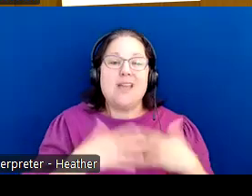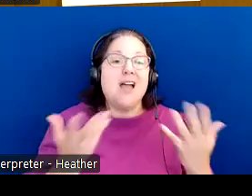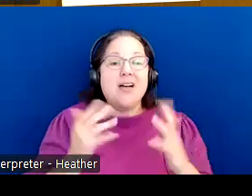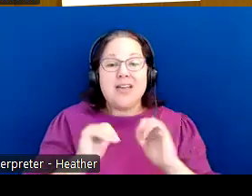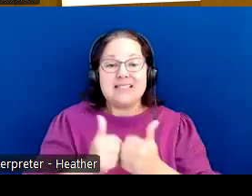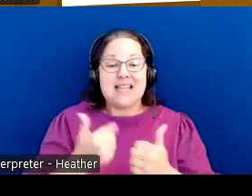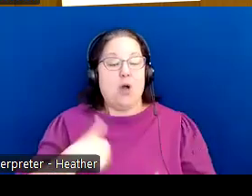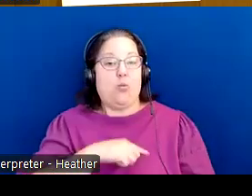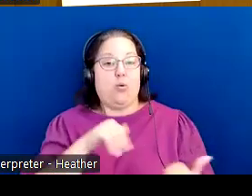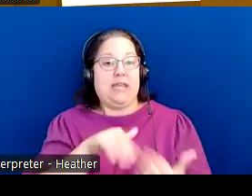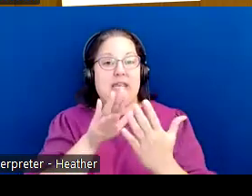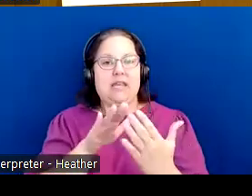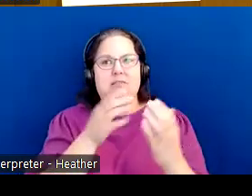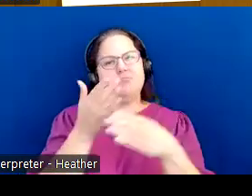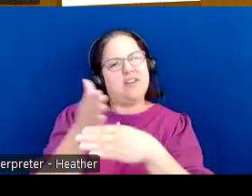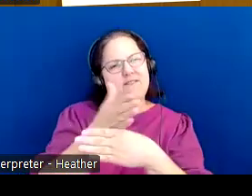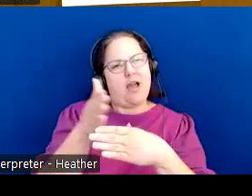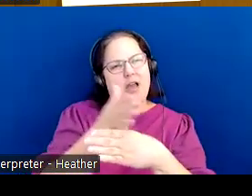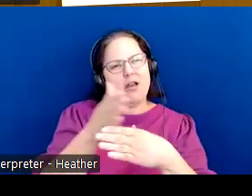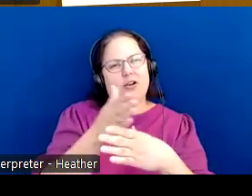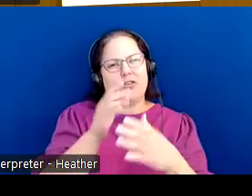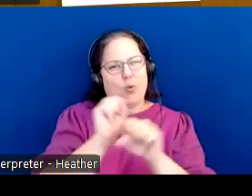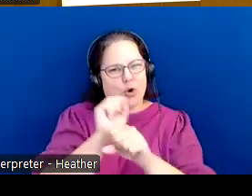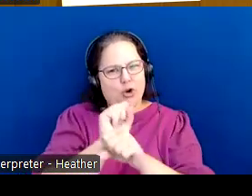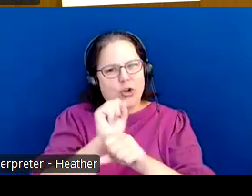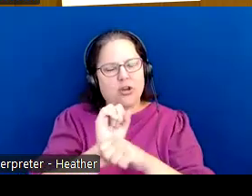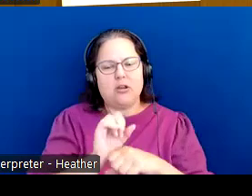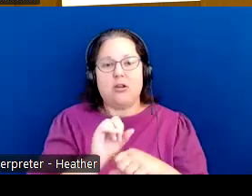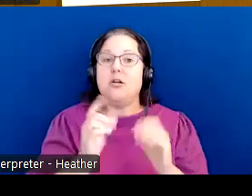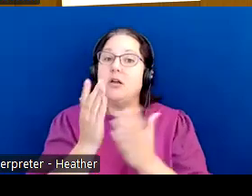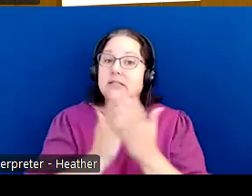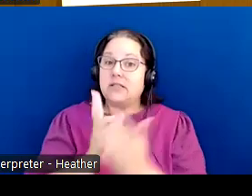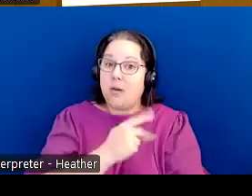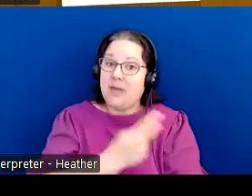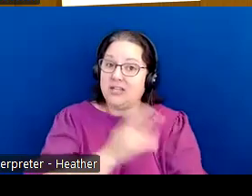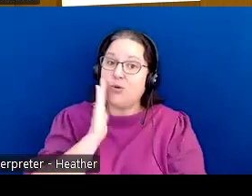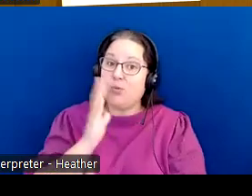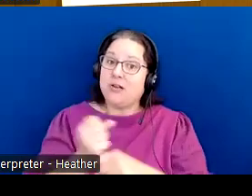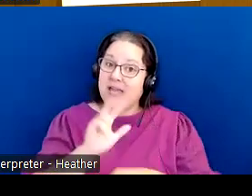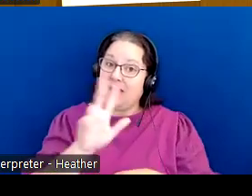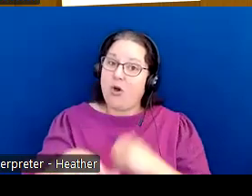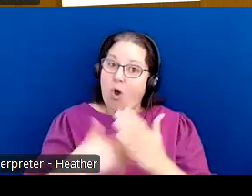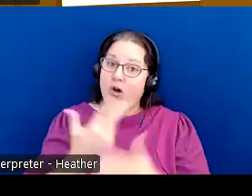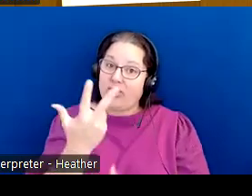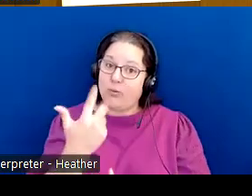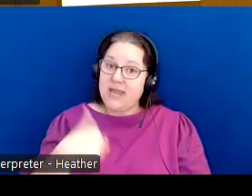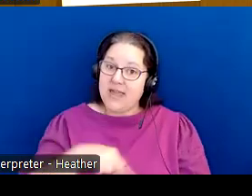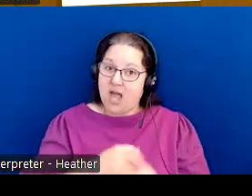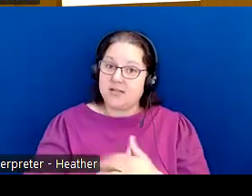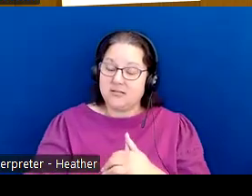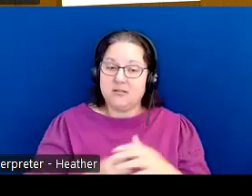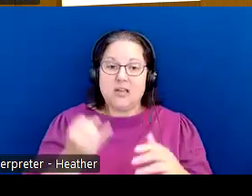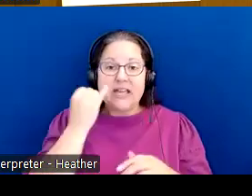we split it up. And I will say too that some patients get both or all three. So if a patient